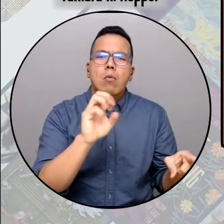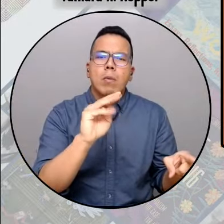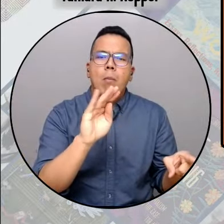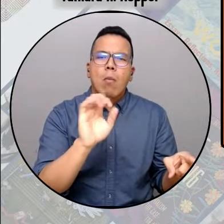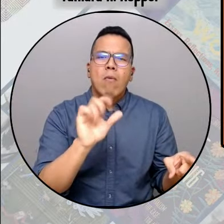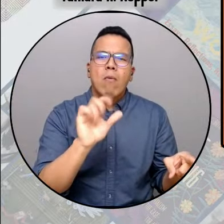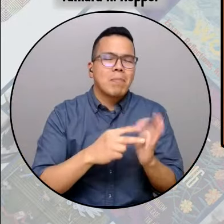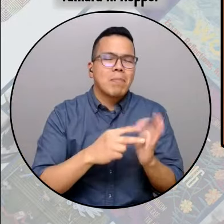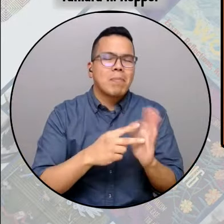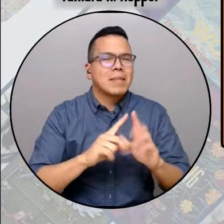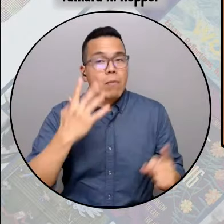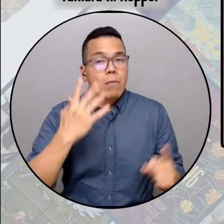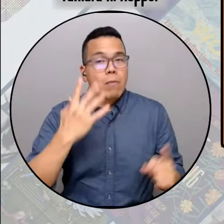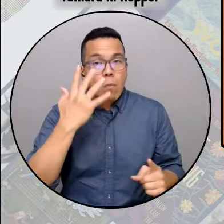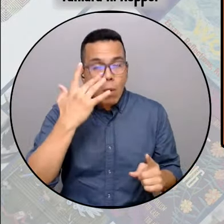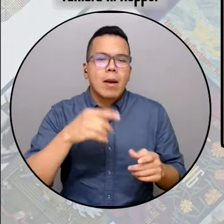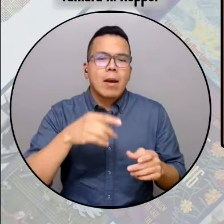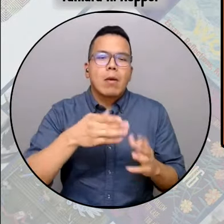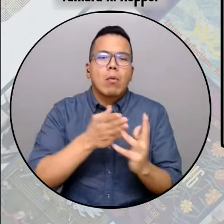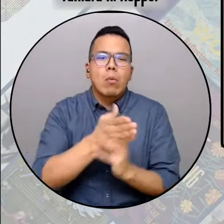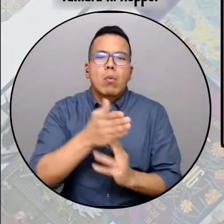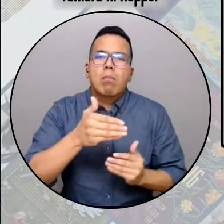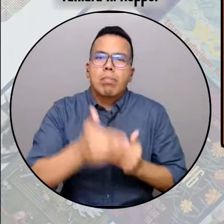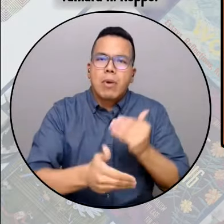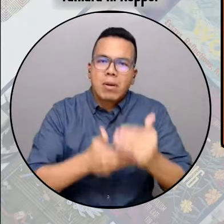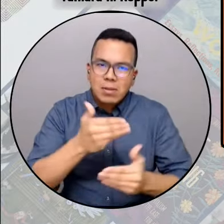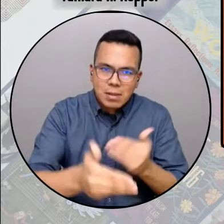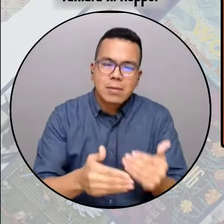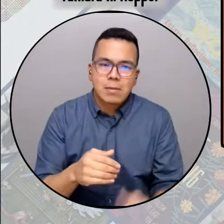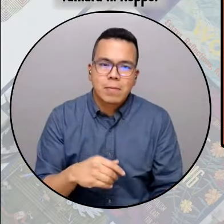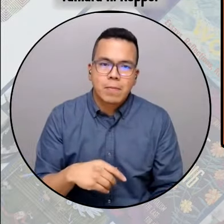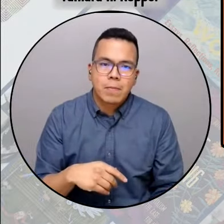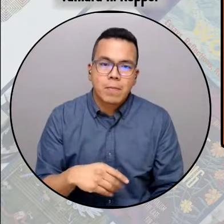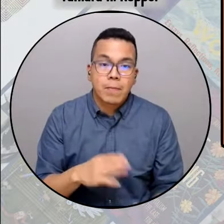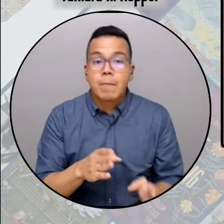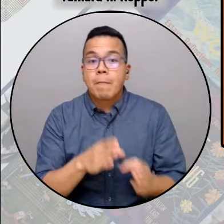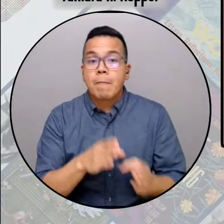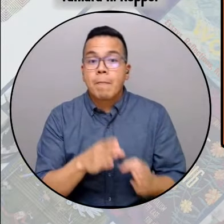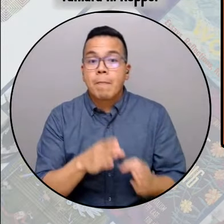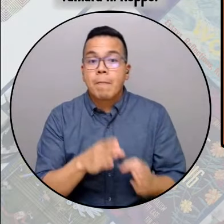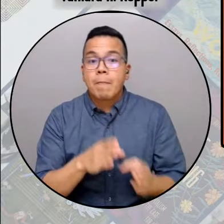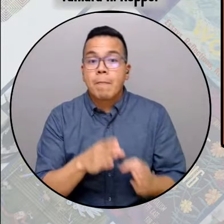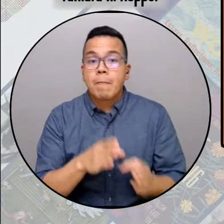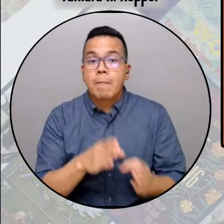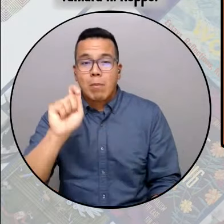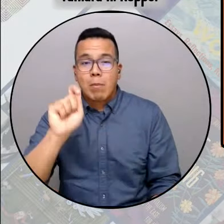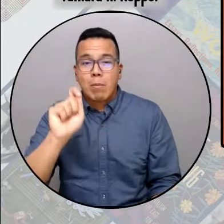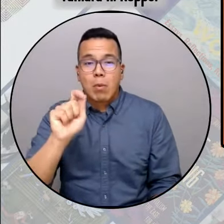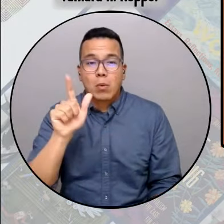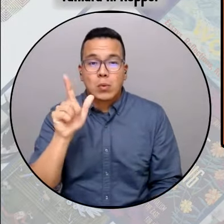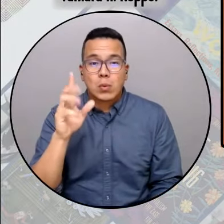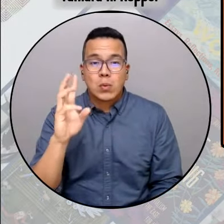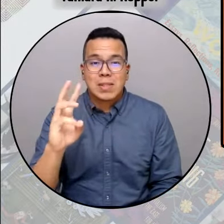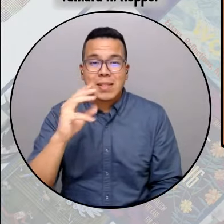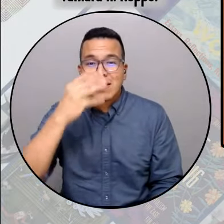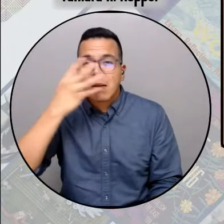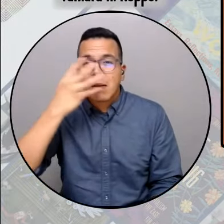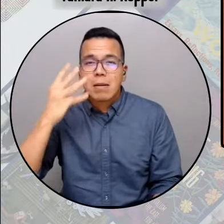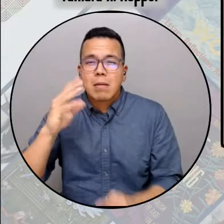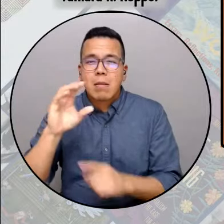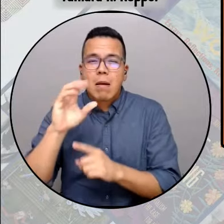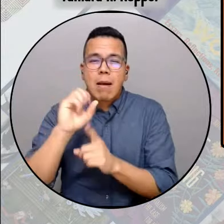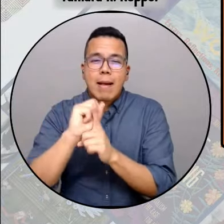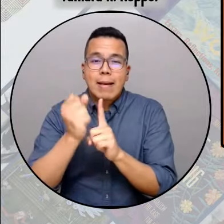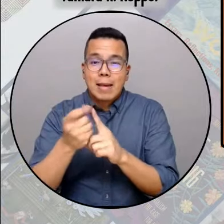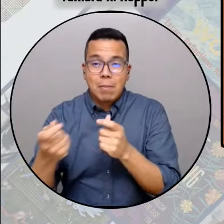right? And so here, think about this, 3.26 million immigration cases managed. They don't really